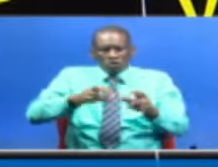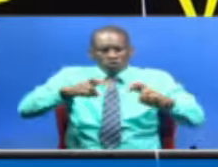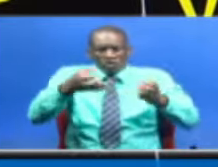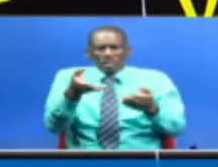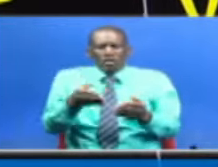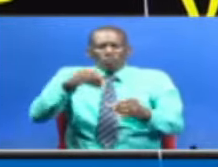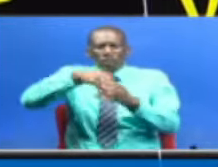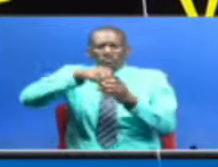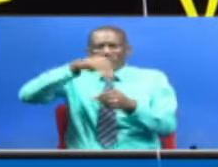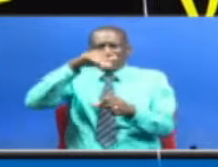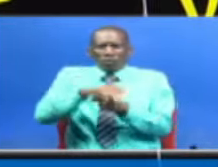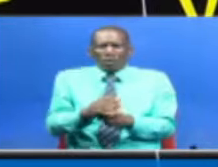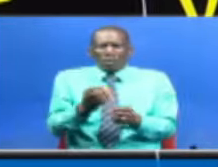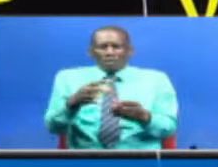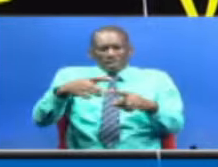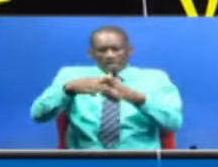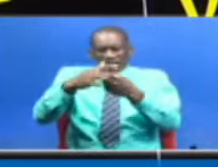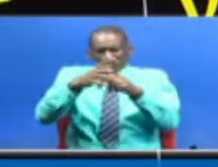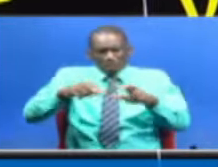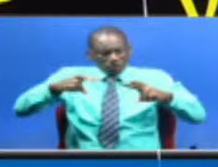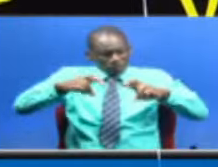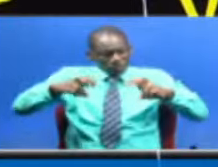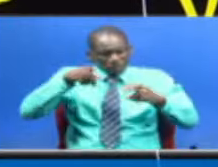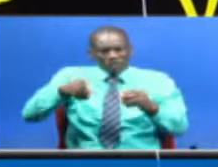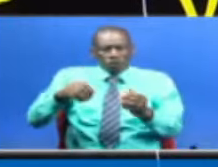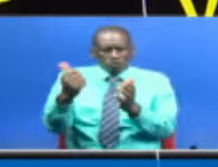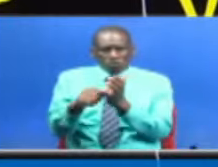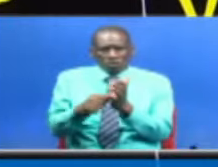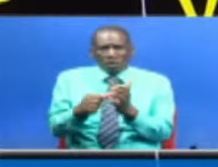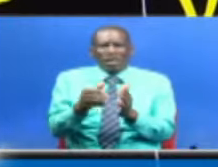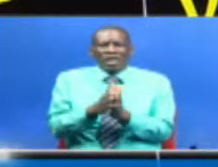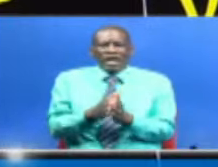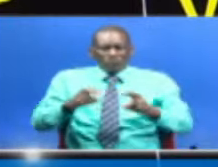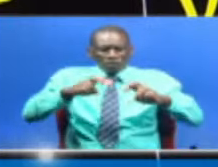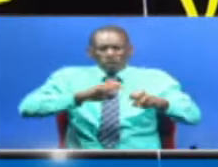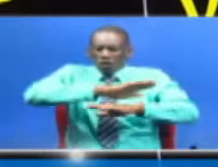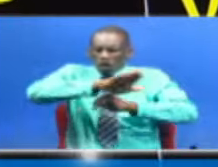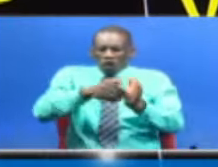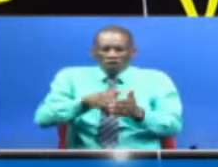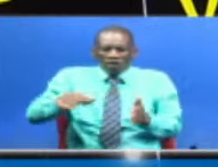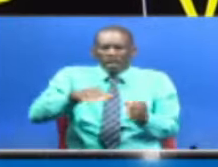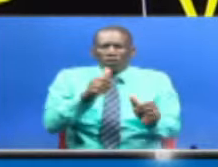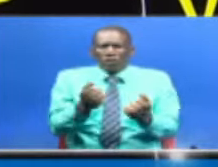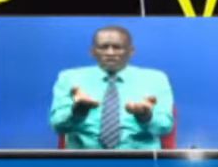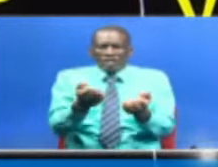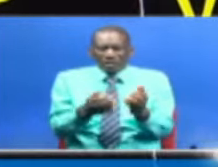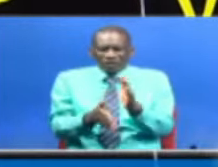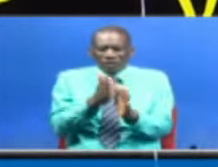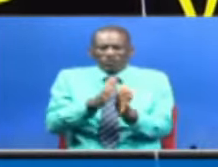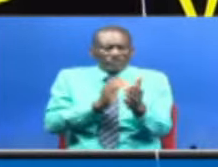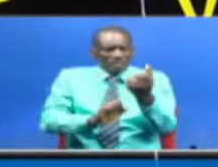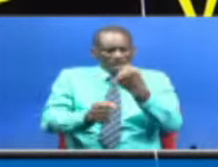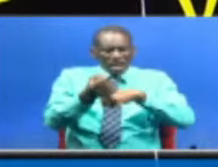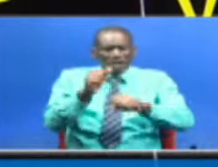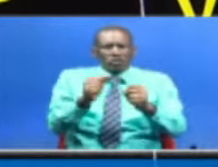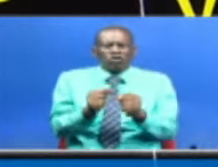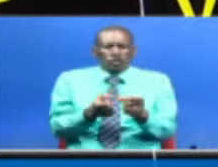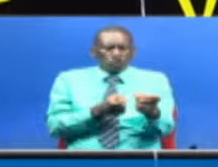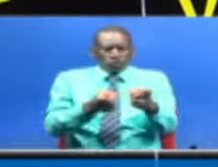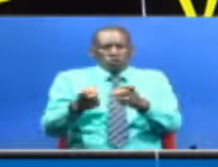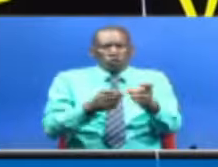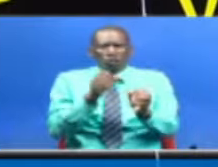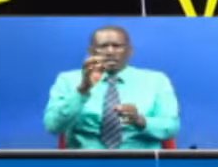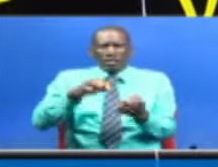a lot. A number of engineers have really looked into it. And we are looking at all areas that require immediate action to mitigate whether it